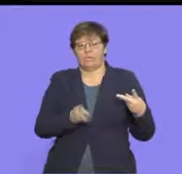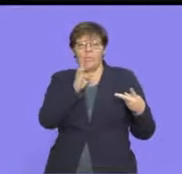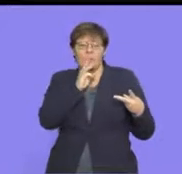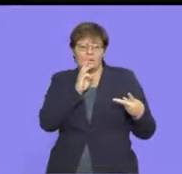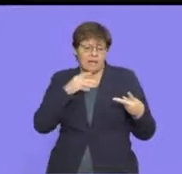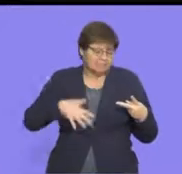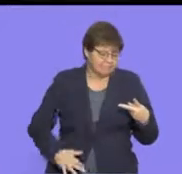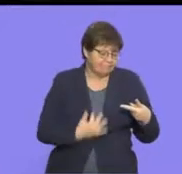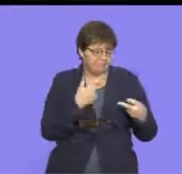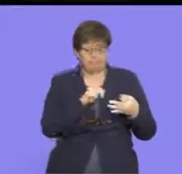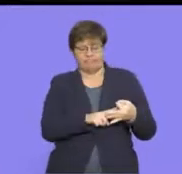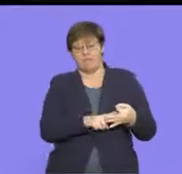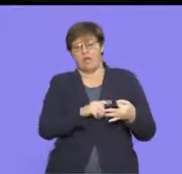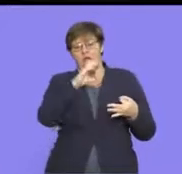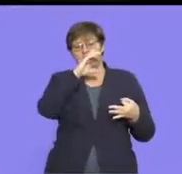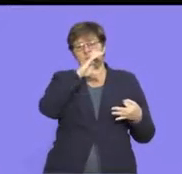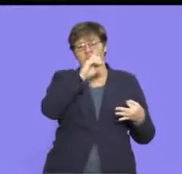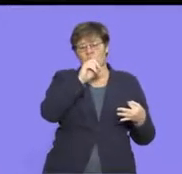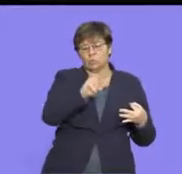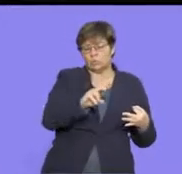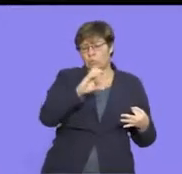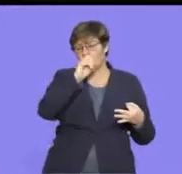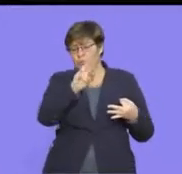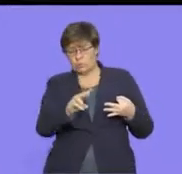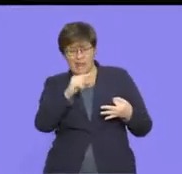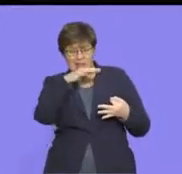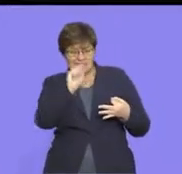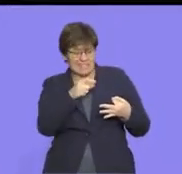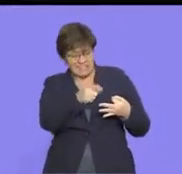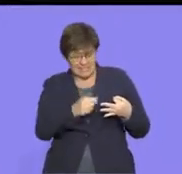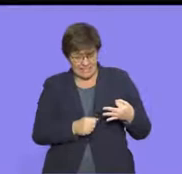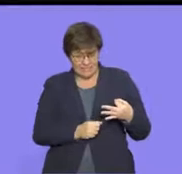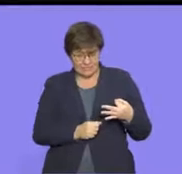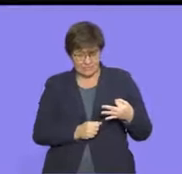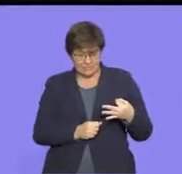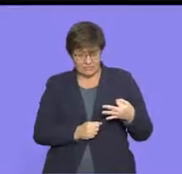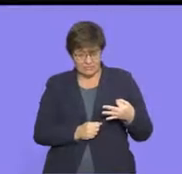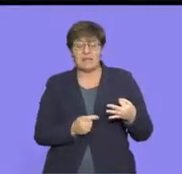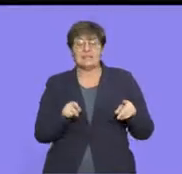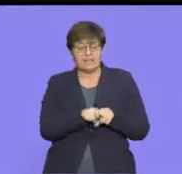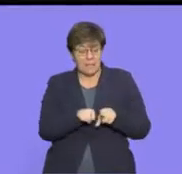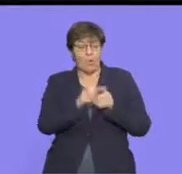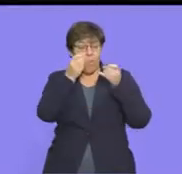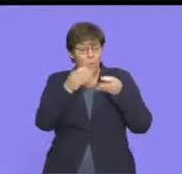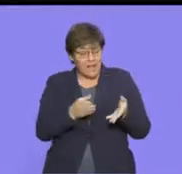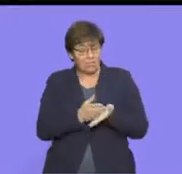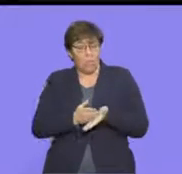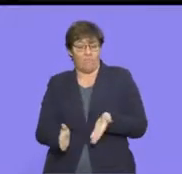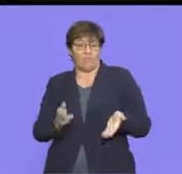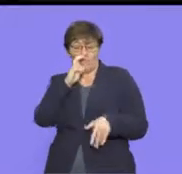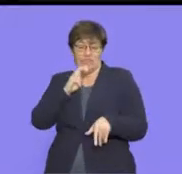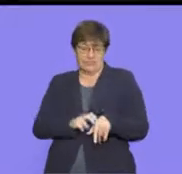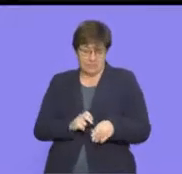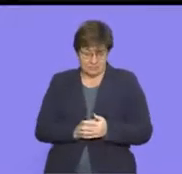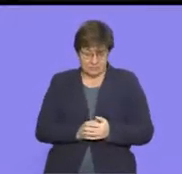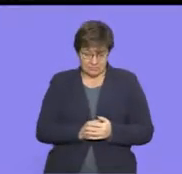nutrients. I need to get gases to and from, and most importantly as well, I need to get any kind of waste. So what we